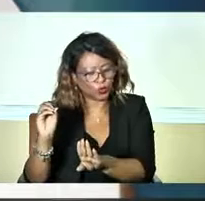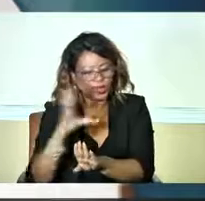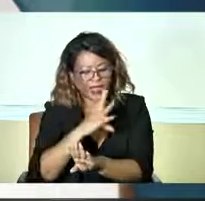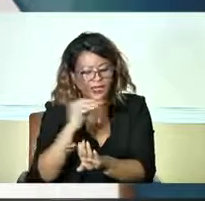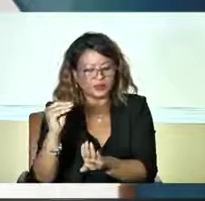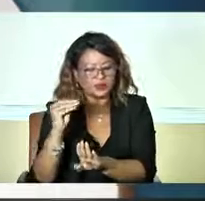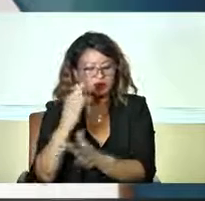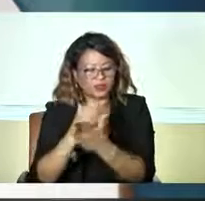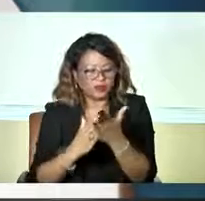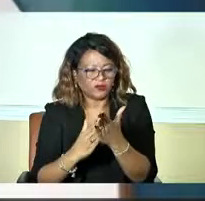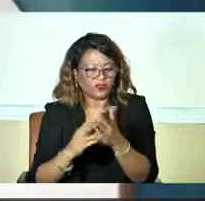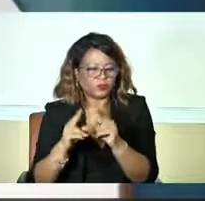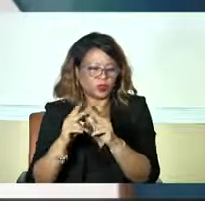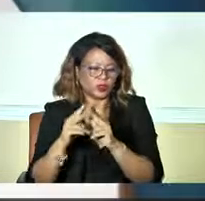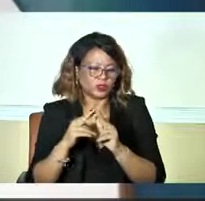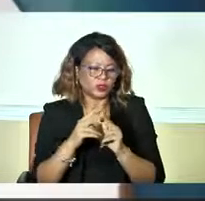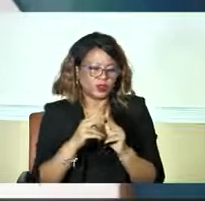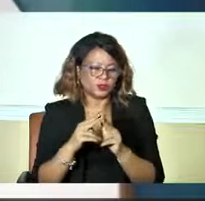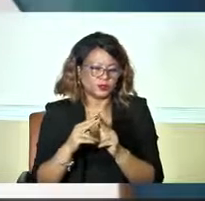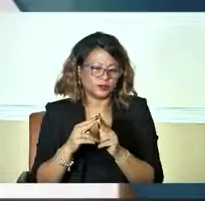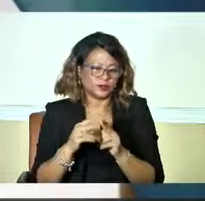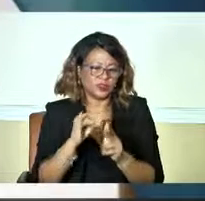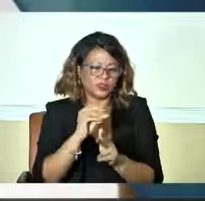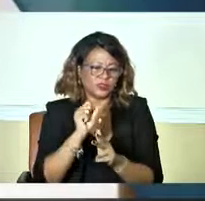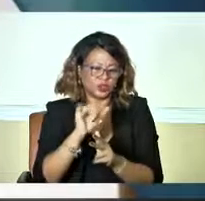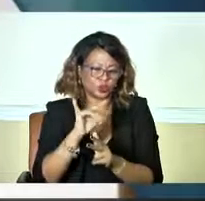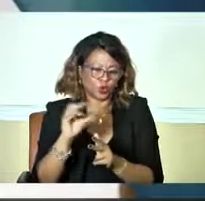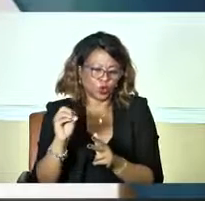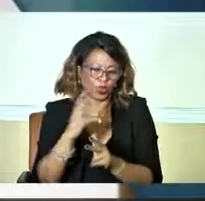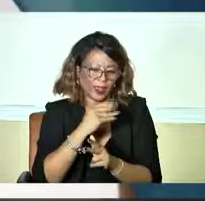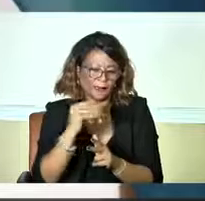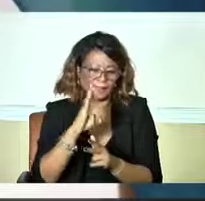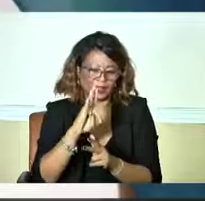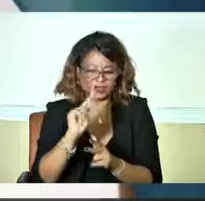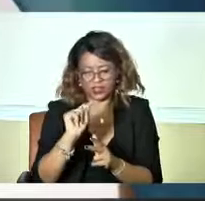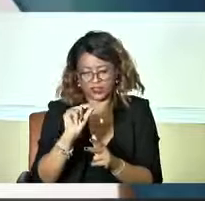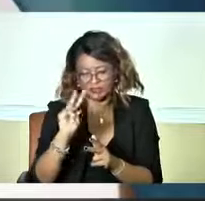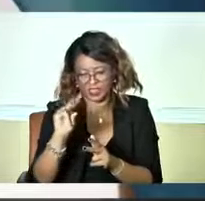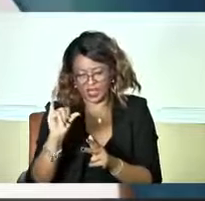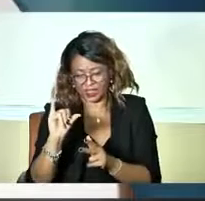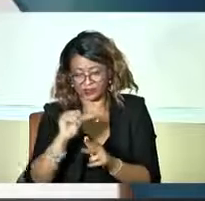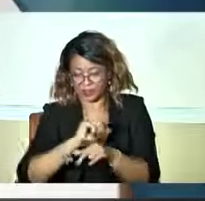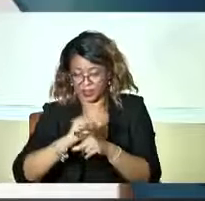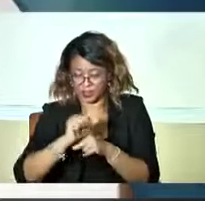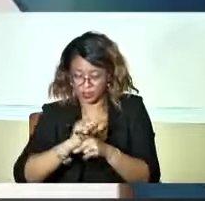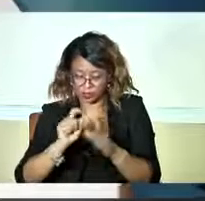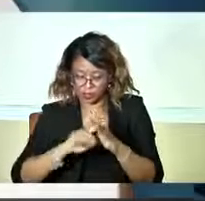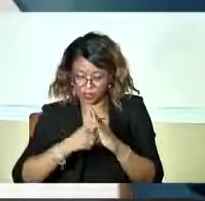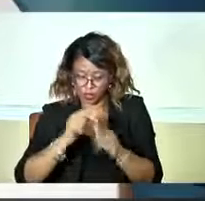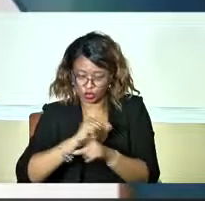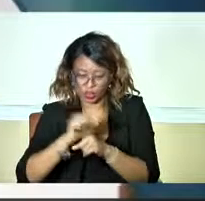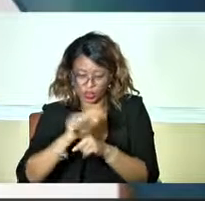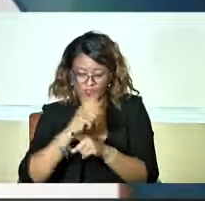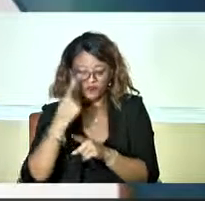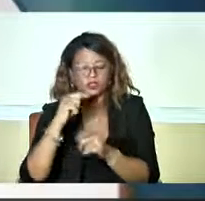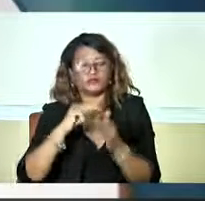of its partners. Cisco and Btvi have already begun training for this